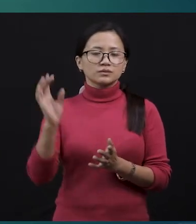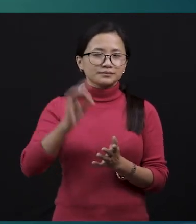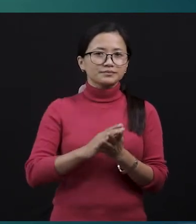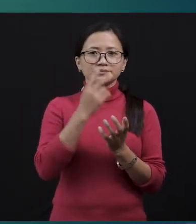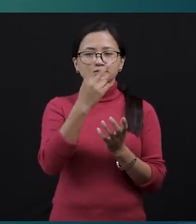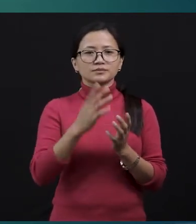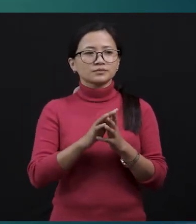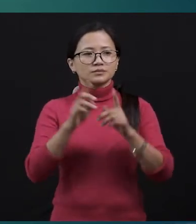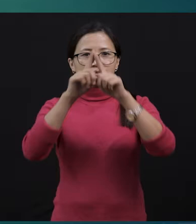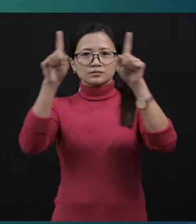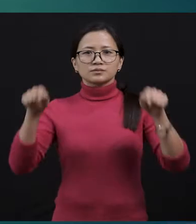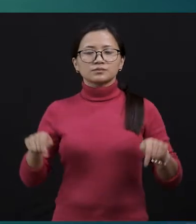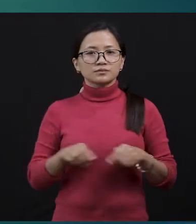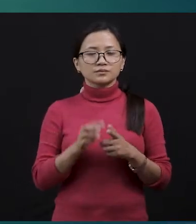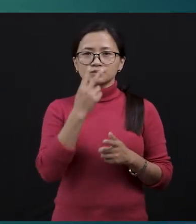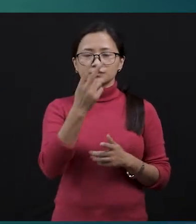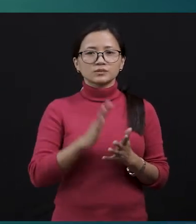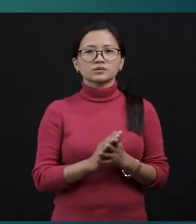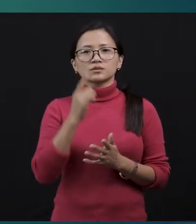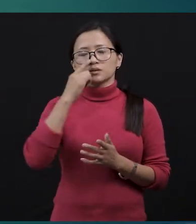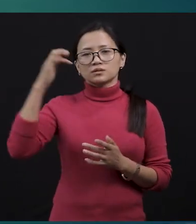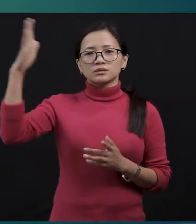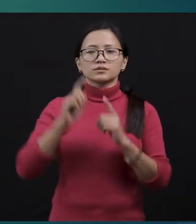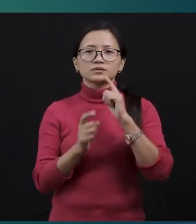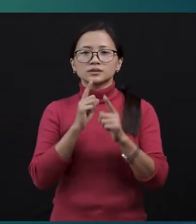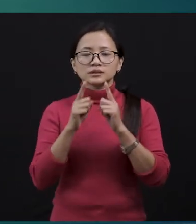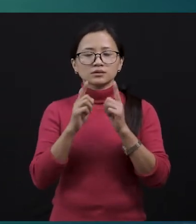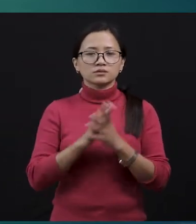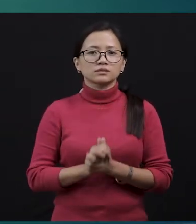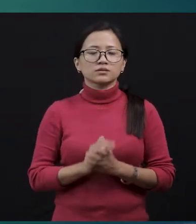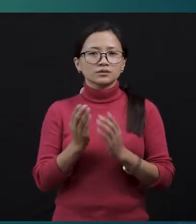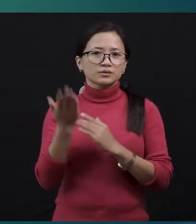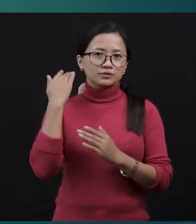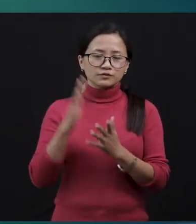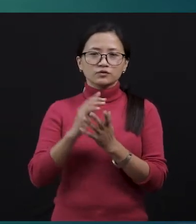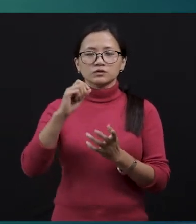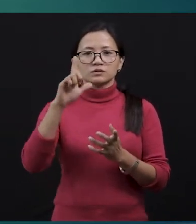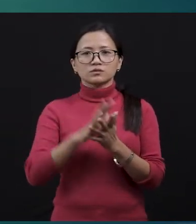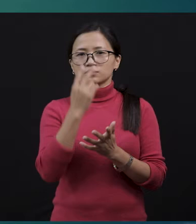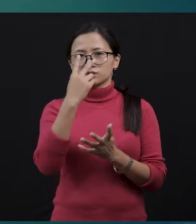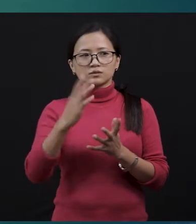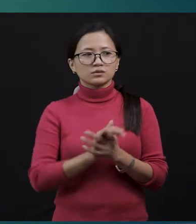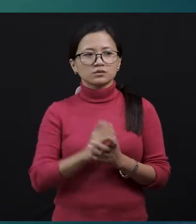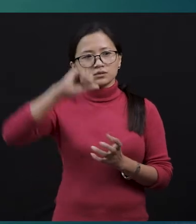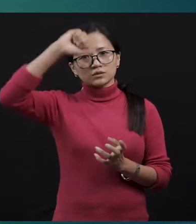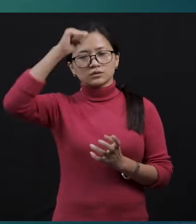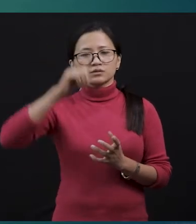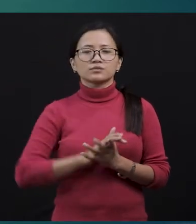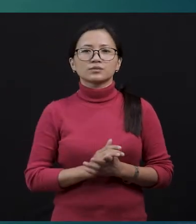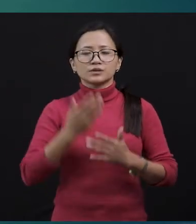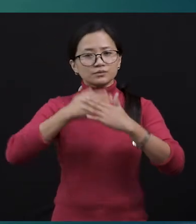Yes, this was the lady that we were discussing in our previous class. And by her looks, we can also make out that she was an Indian by